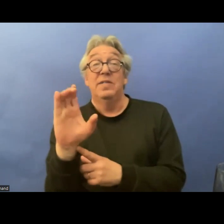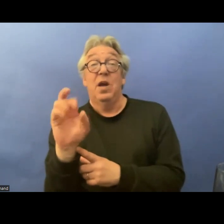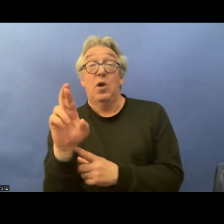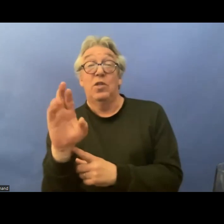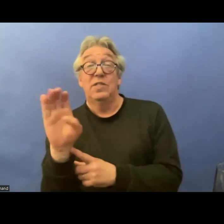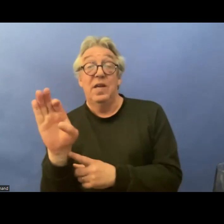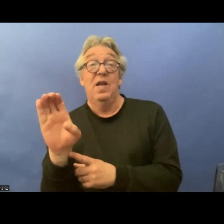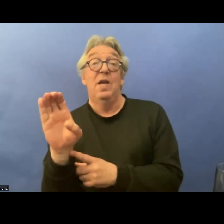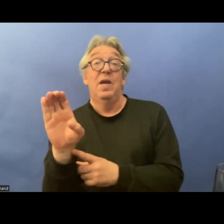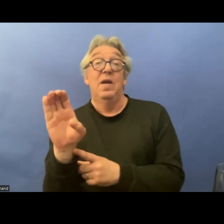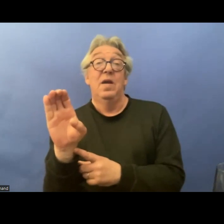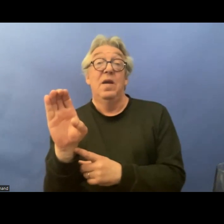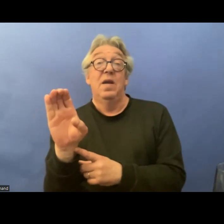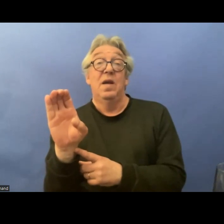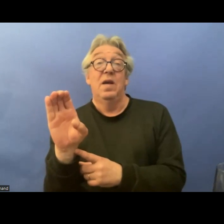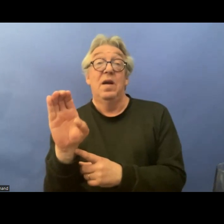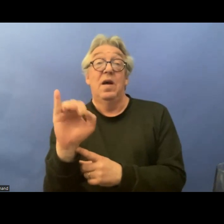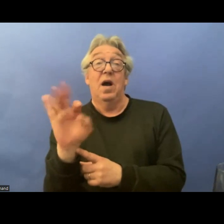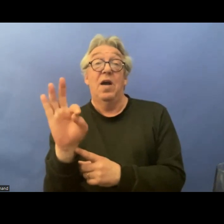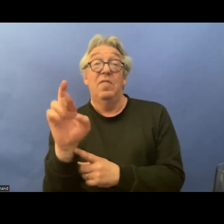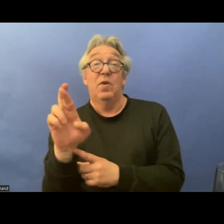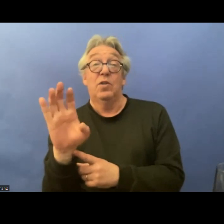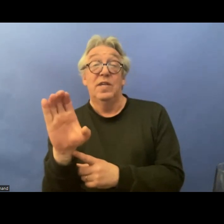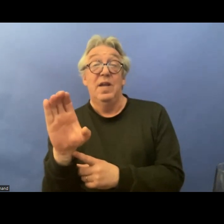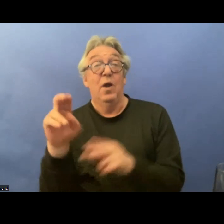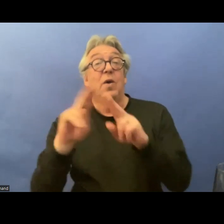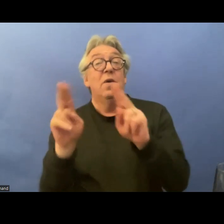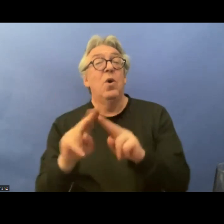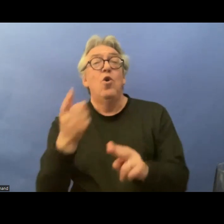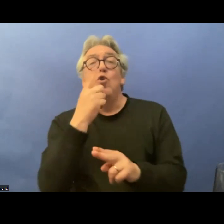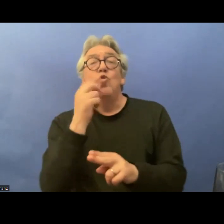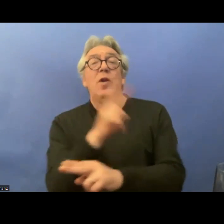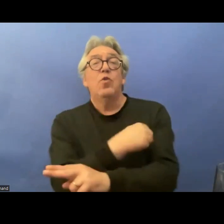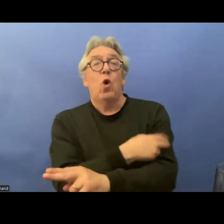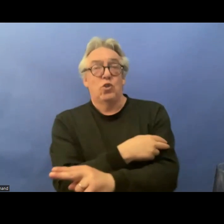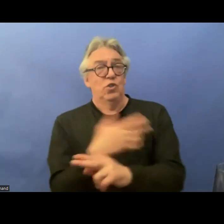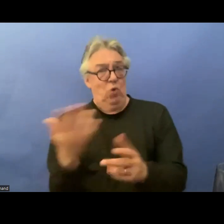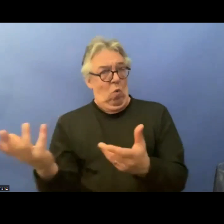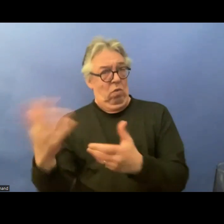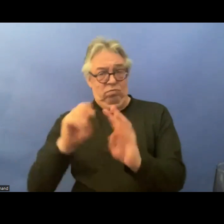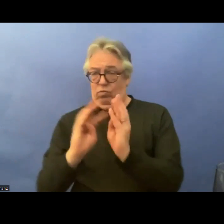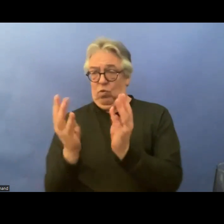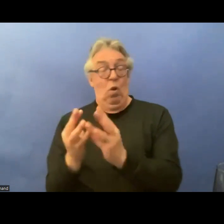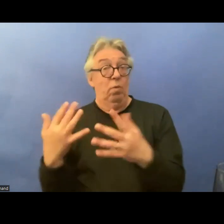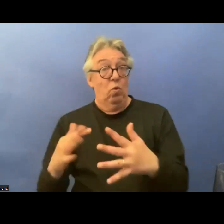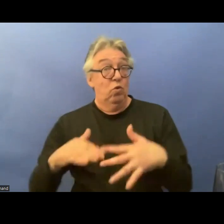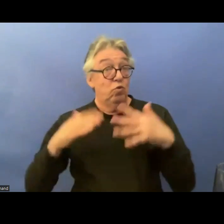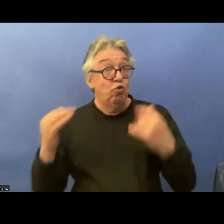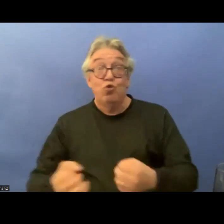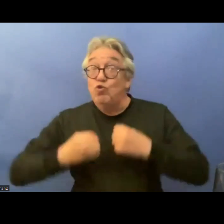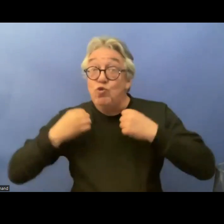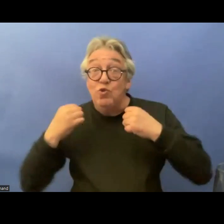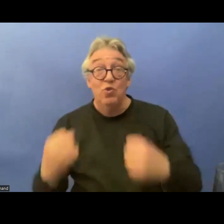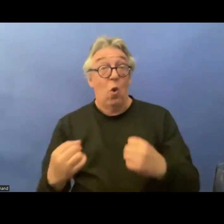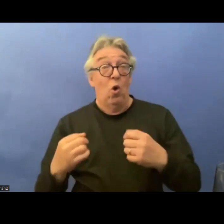composition of this group is really the executive heads of some of the most influential and organizations involved